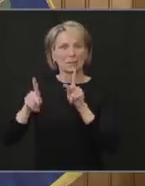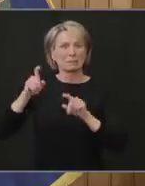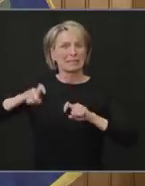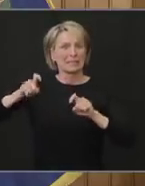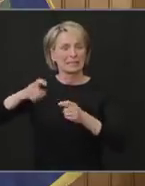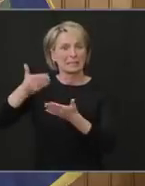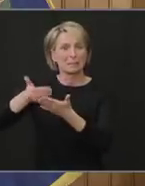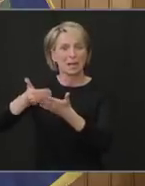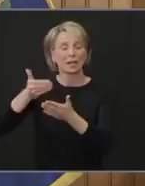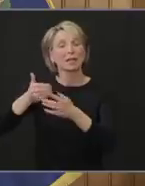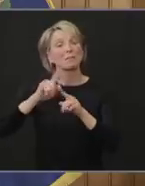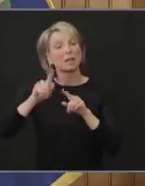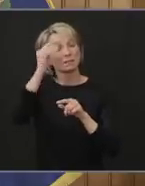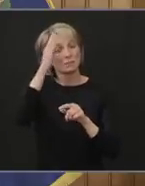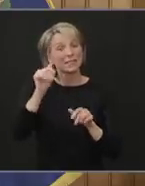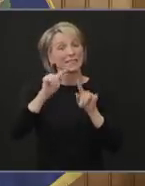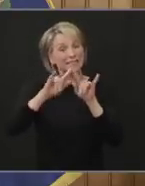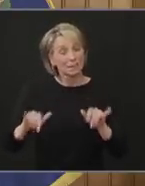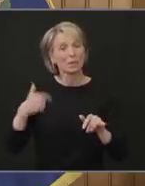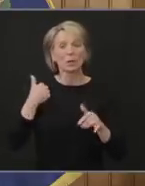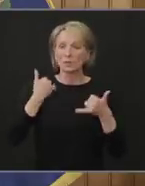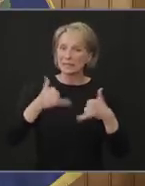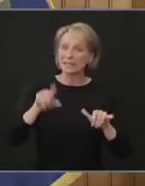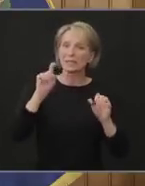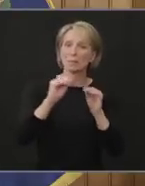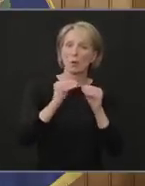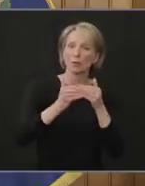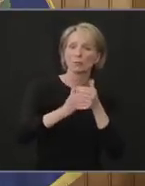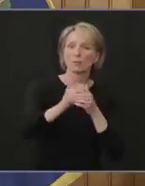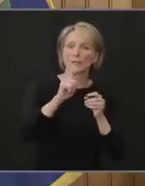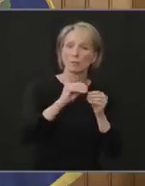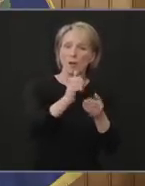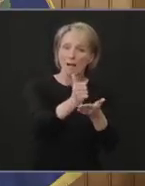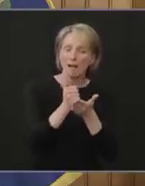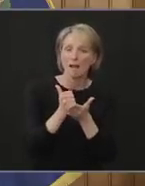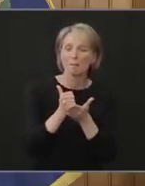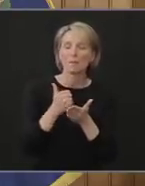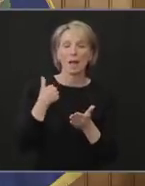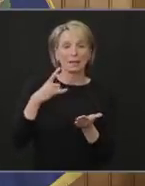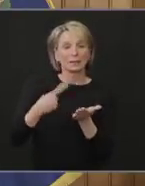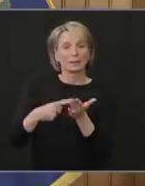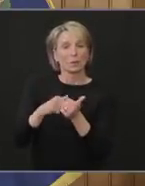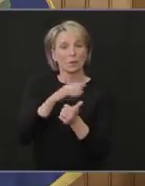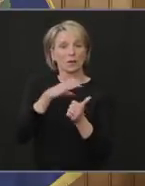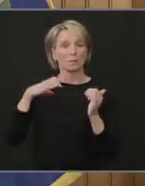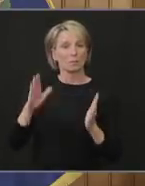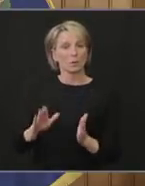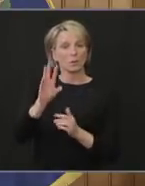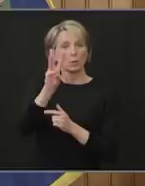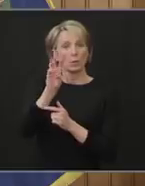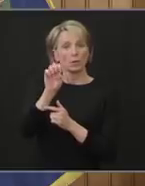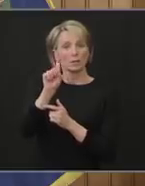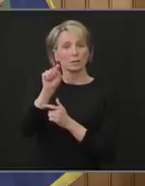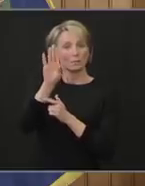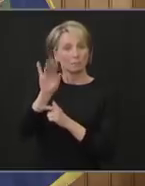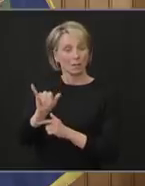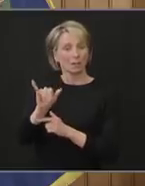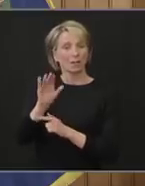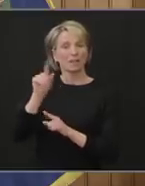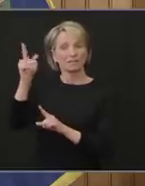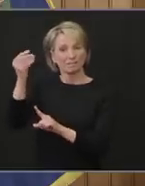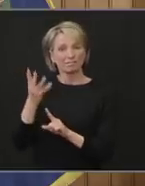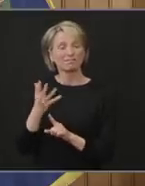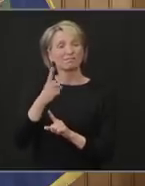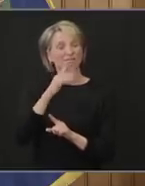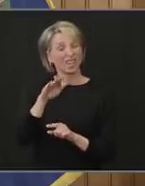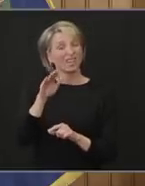still have some work to do. I was talking to Commissioner Westby, and he said, we are a couple of